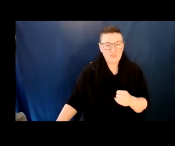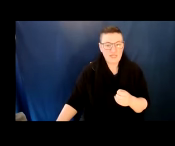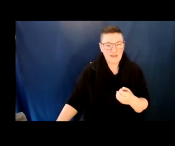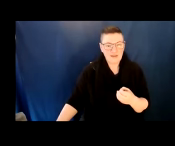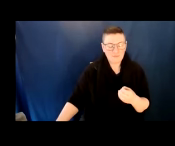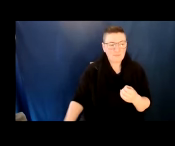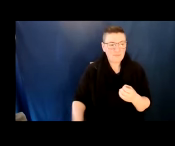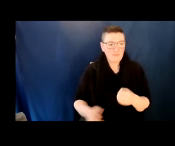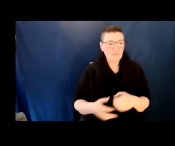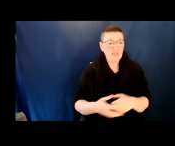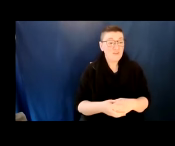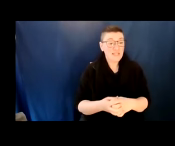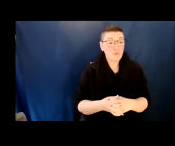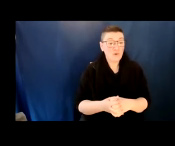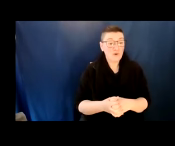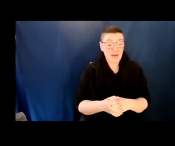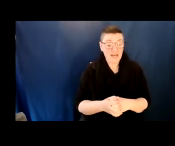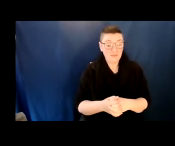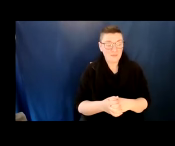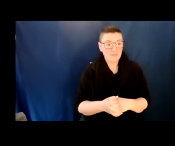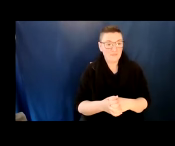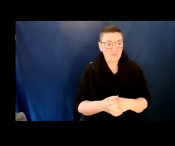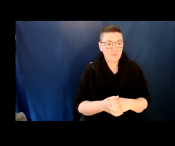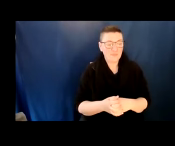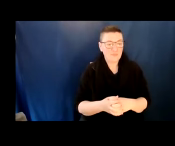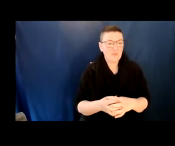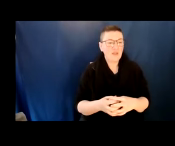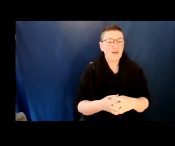If you say it's pouring rain,